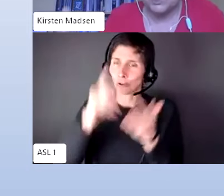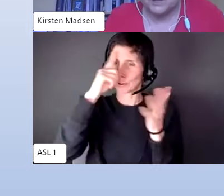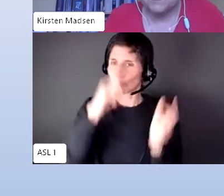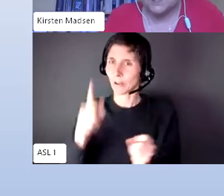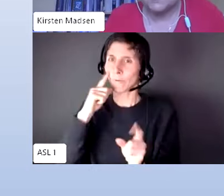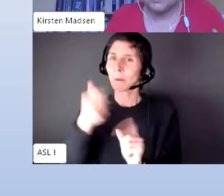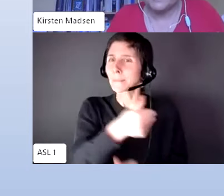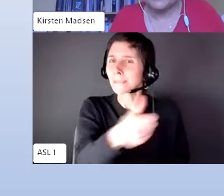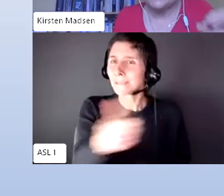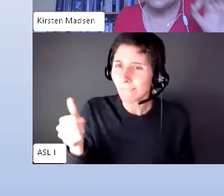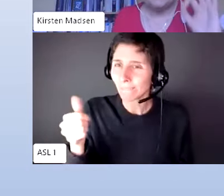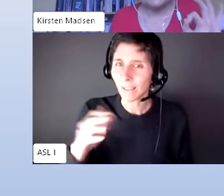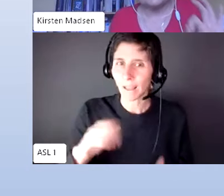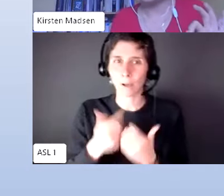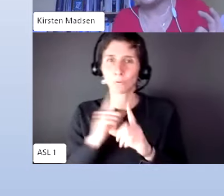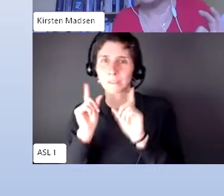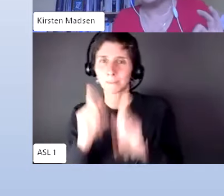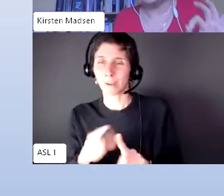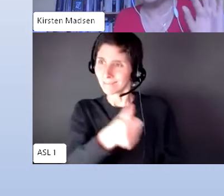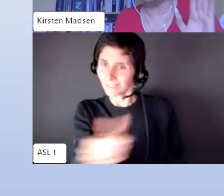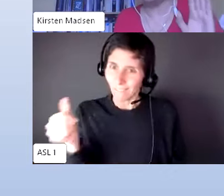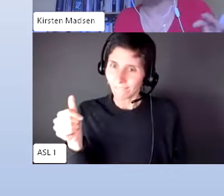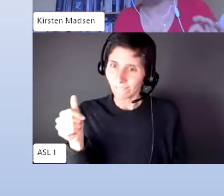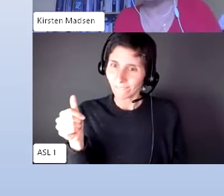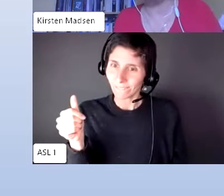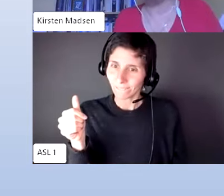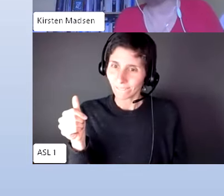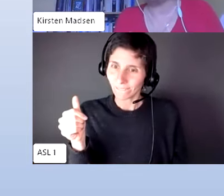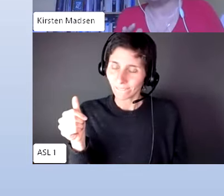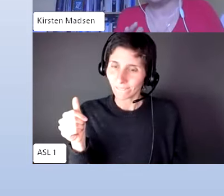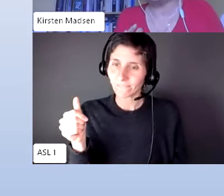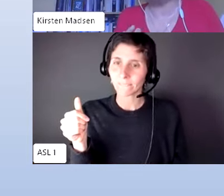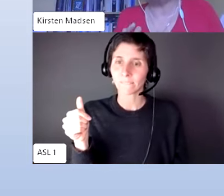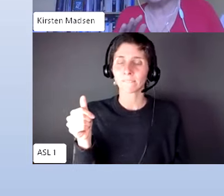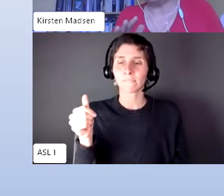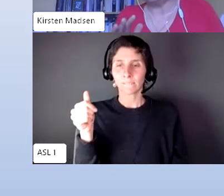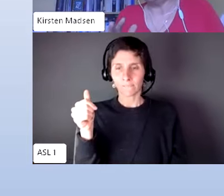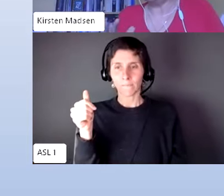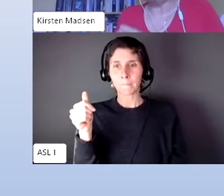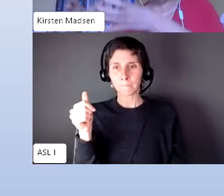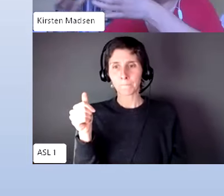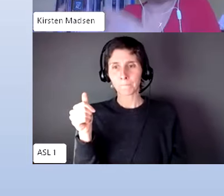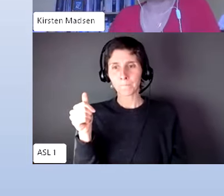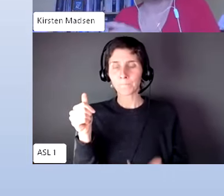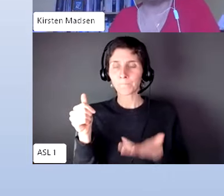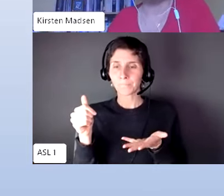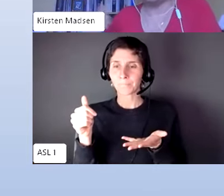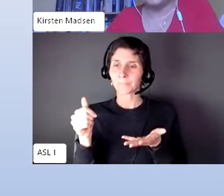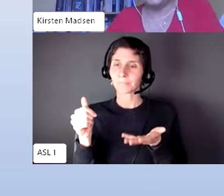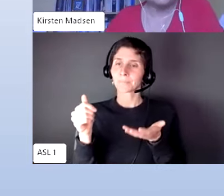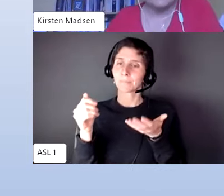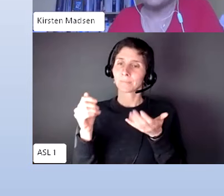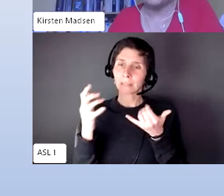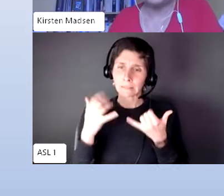to respond to bullying. But that said, there still is this, the comfort zone